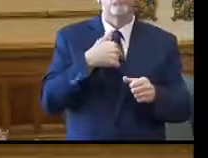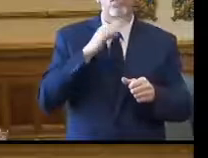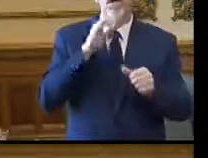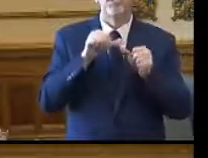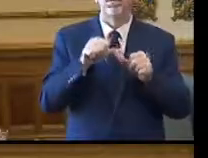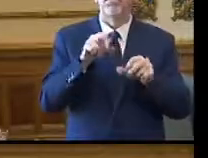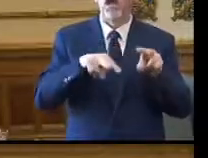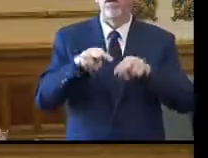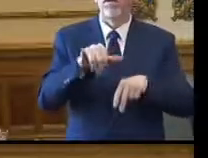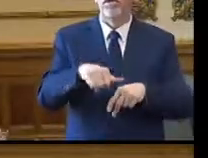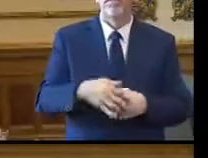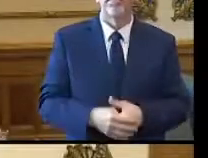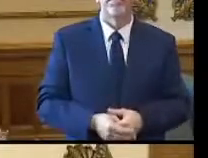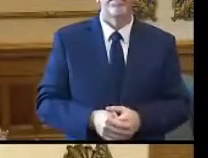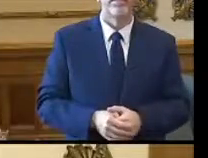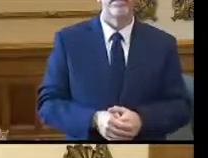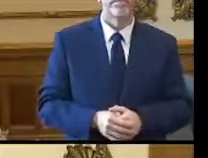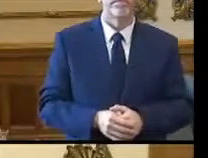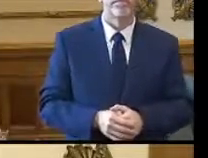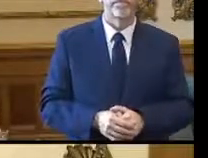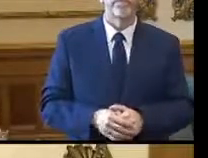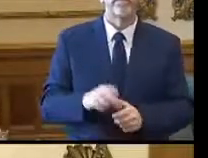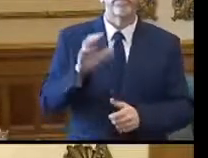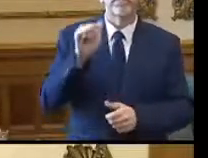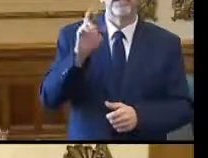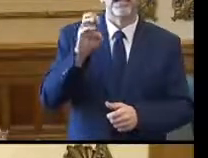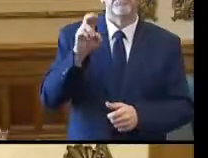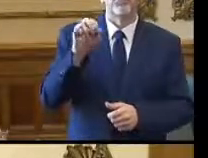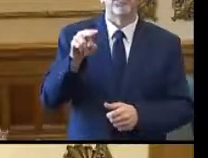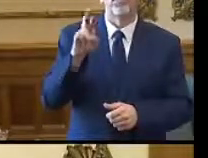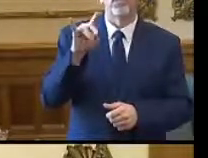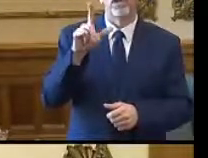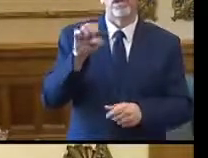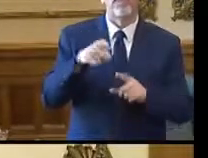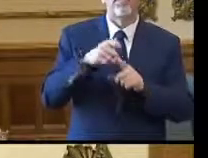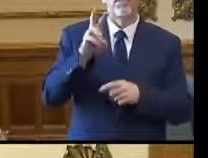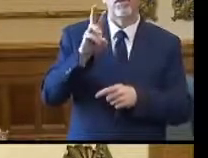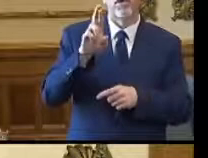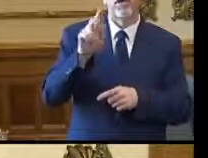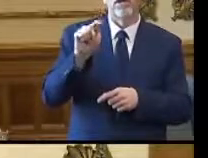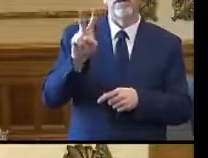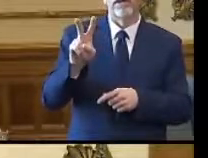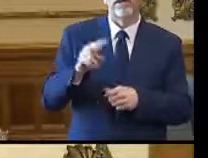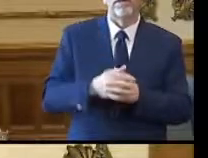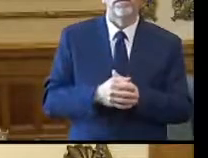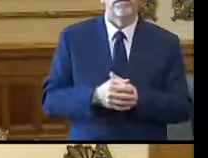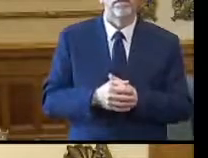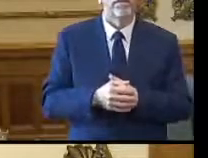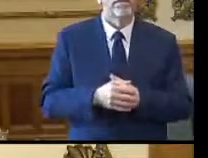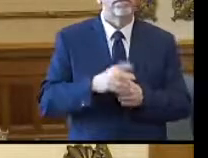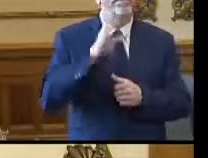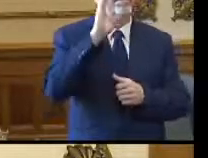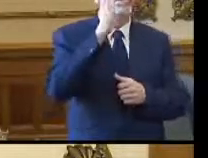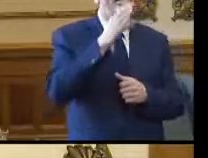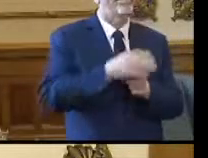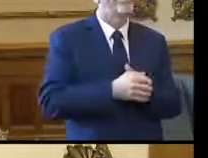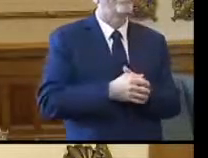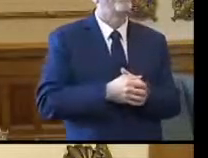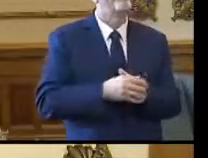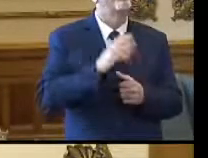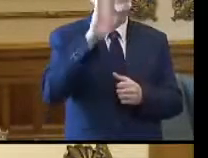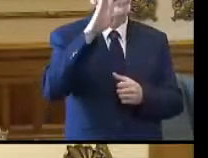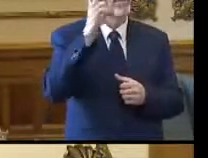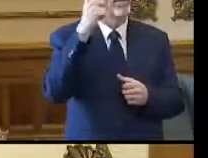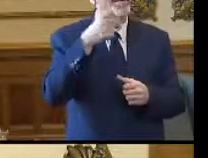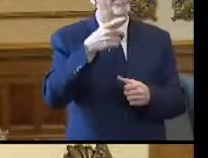continue to monitor it. Cameron Riddle, WRTV. Hello, Cameron. Hey, good